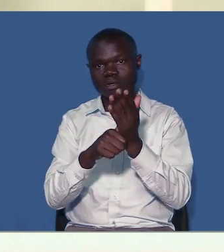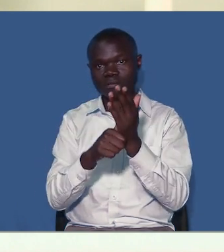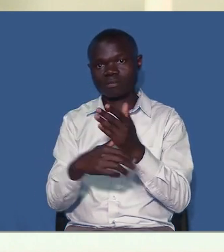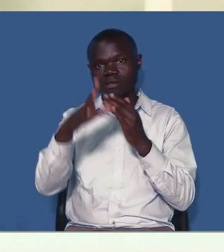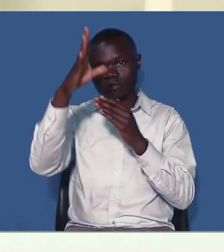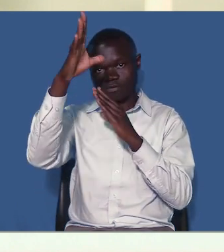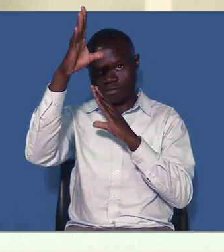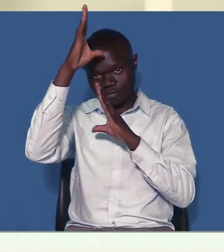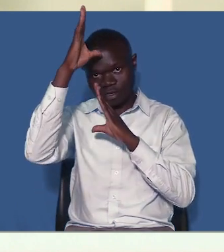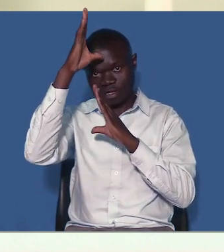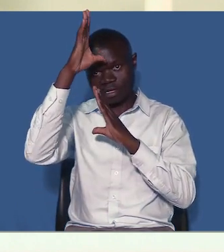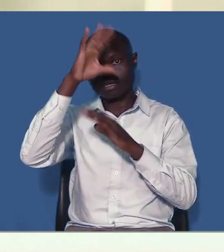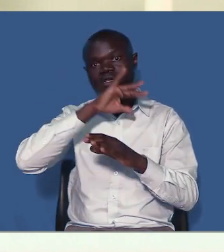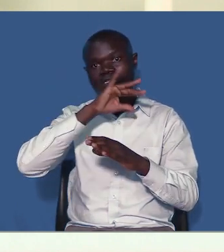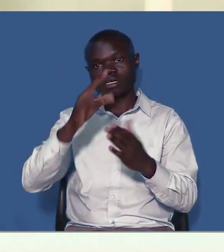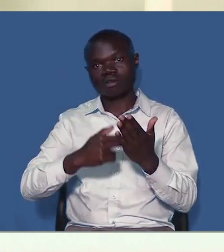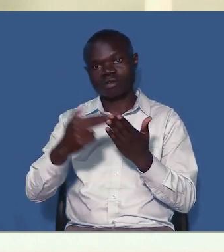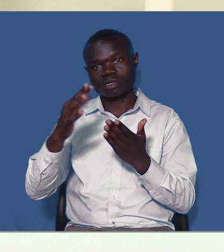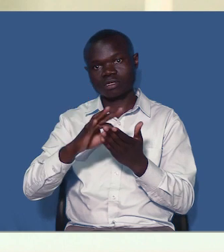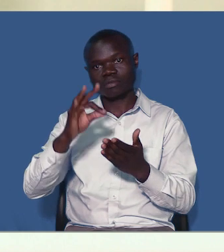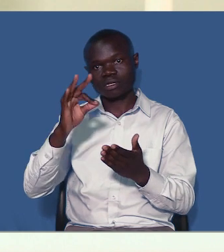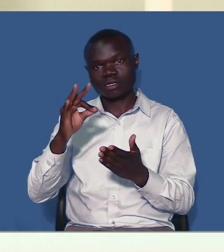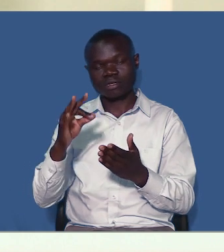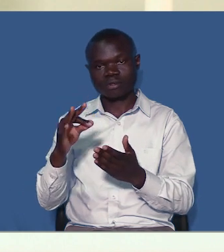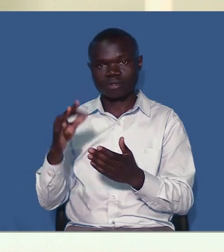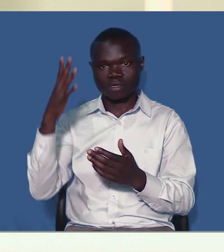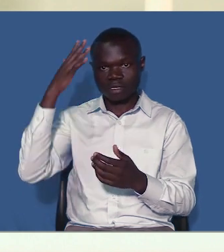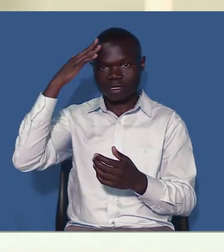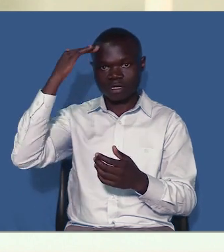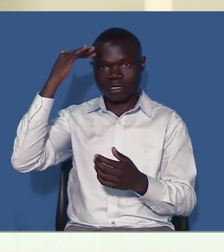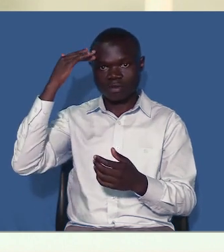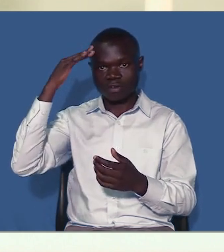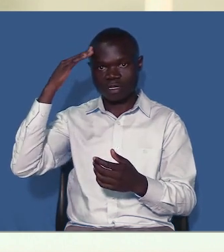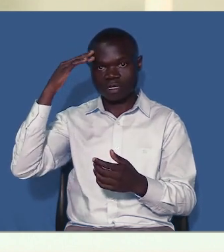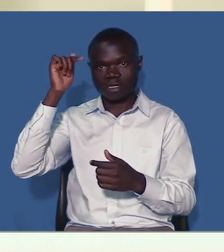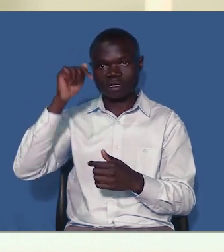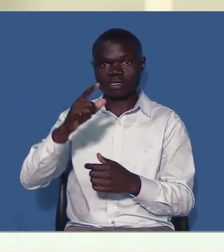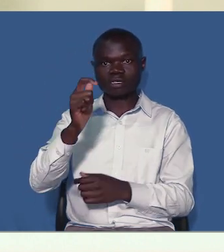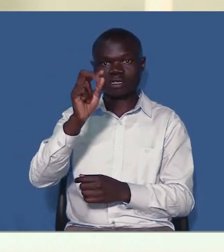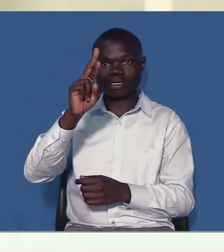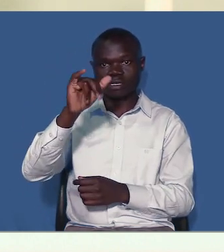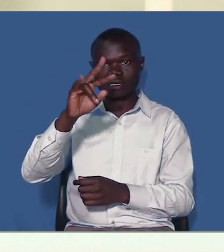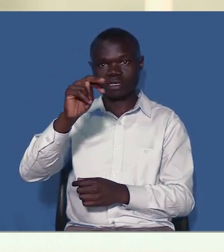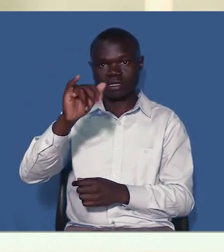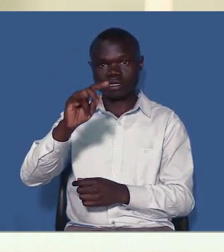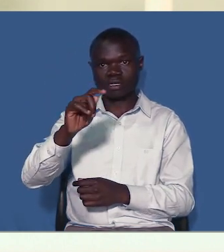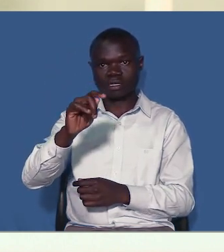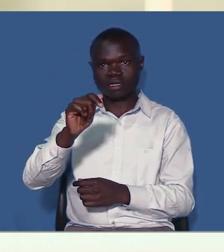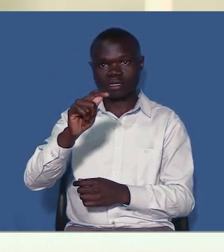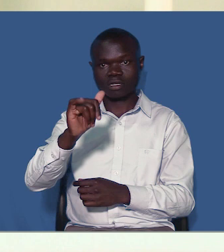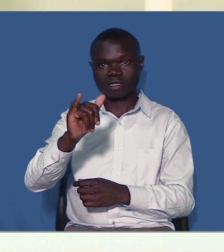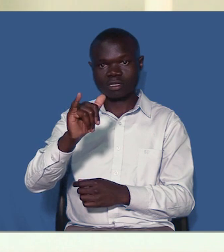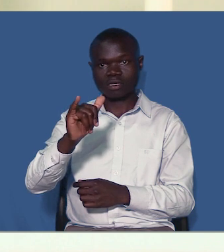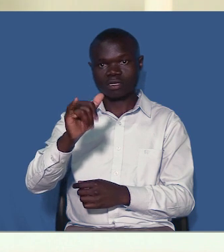the Son and of the Holy Spirit, reflecting this Trinity understanding. The mention